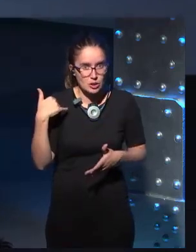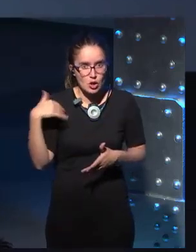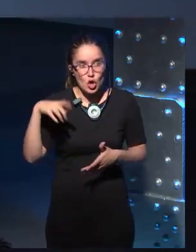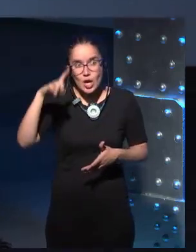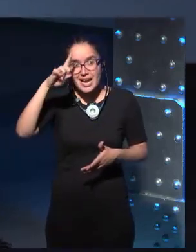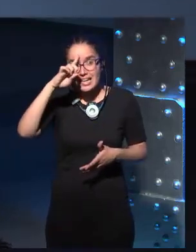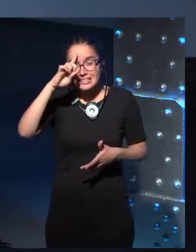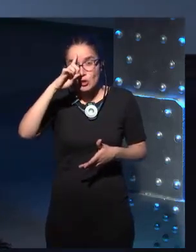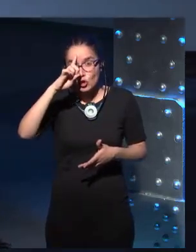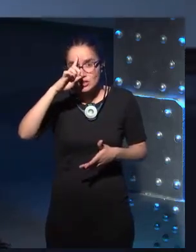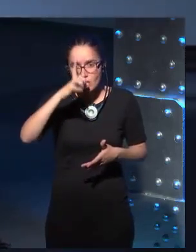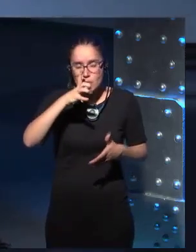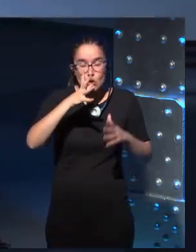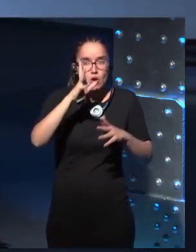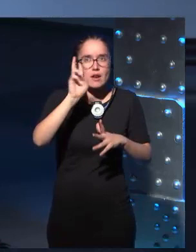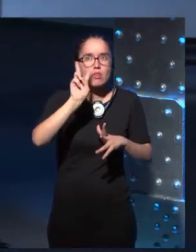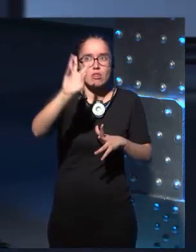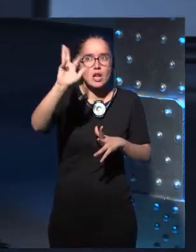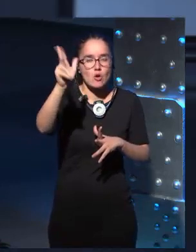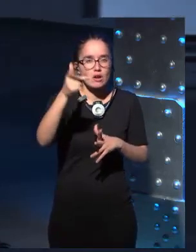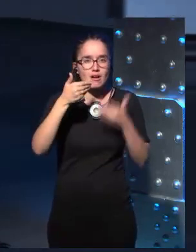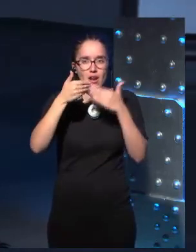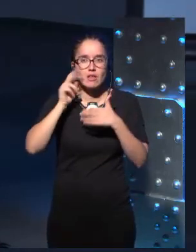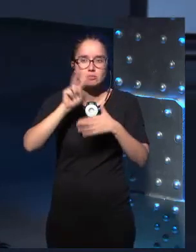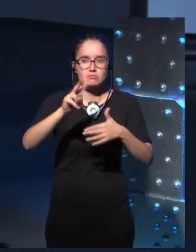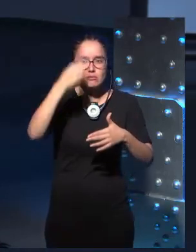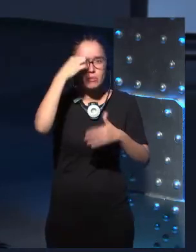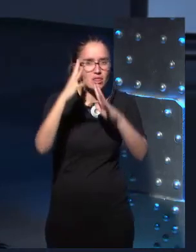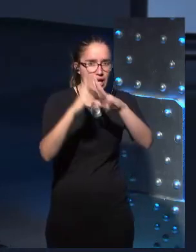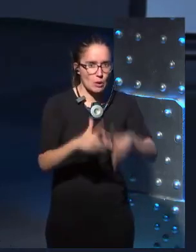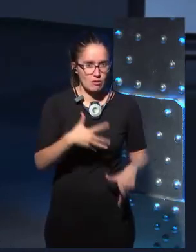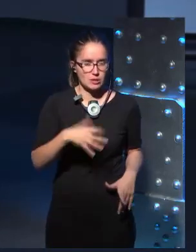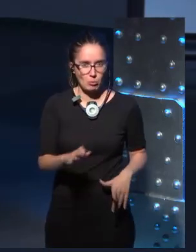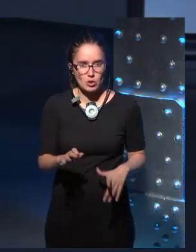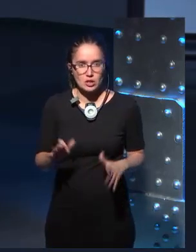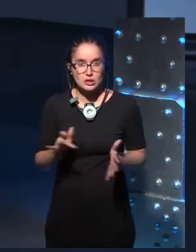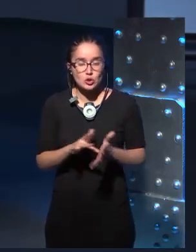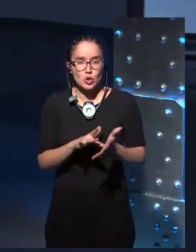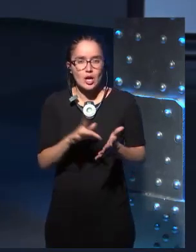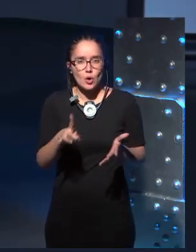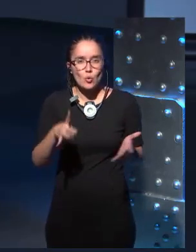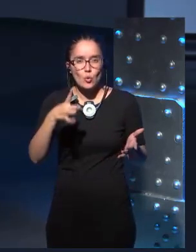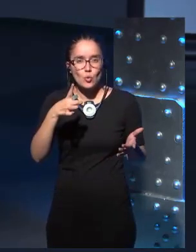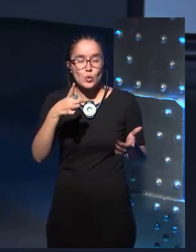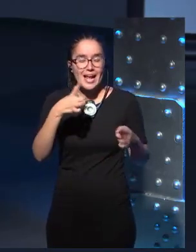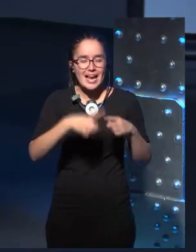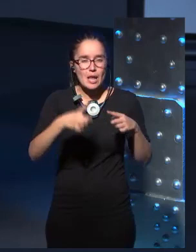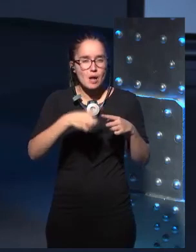in the sky. This is one of the best smoking gun we have, that our universe began very